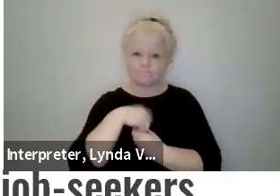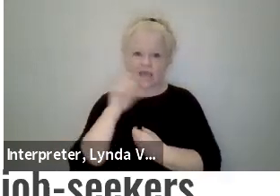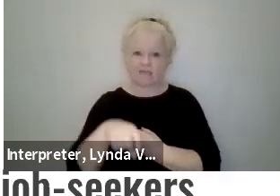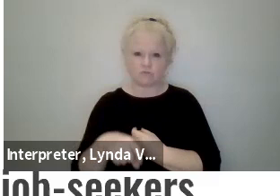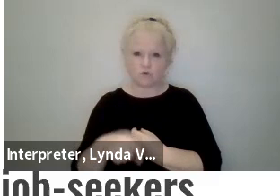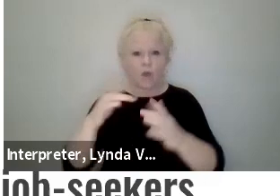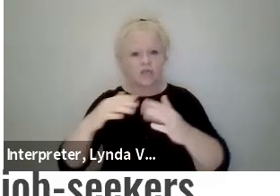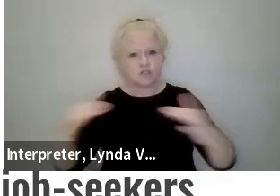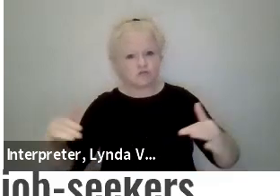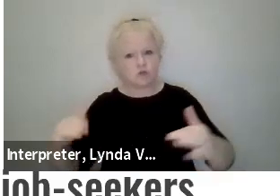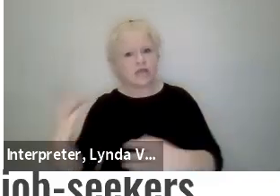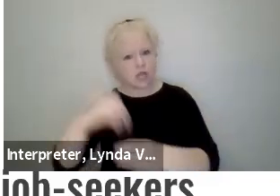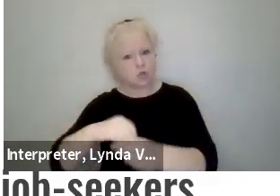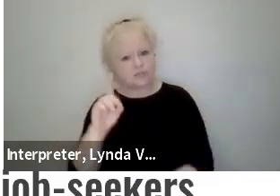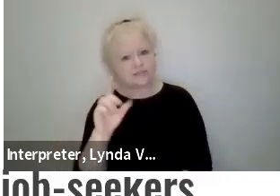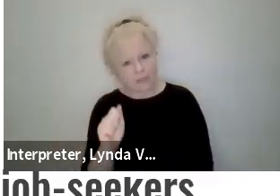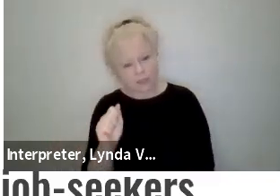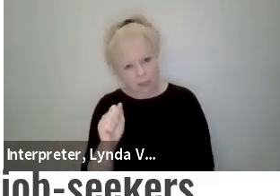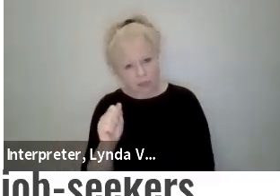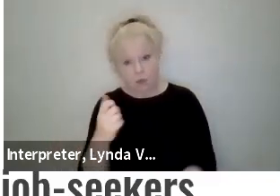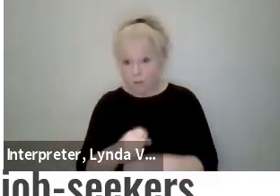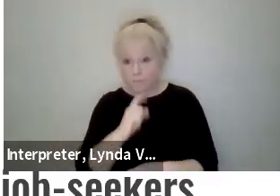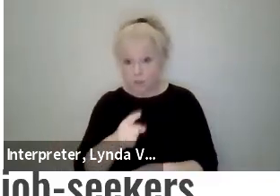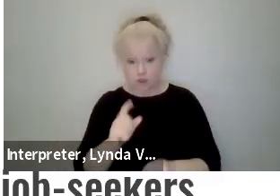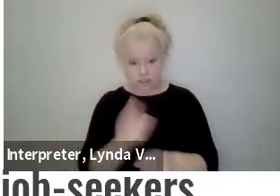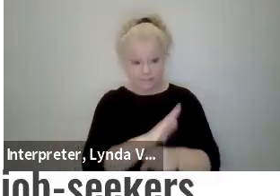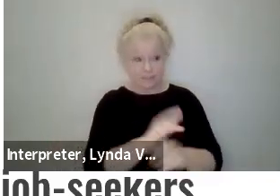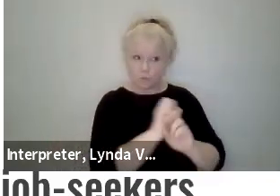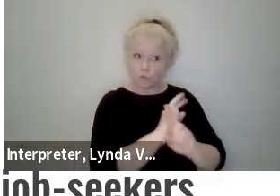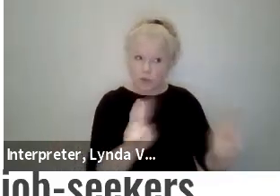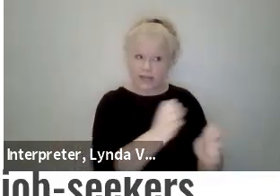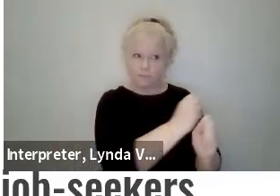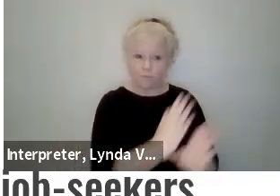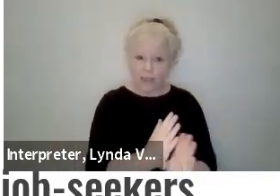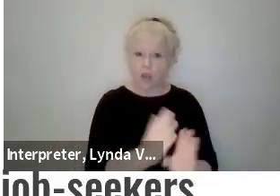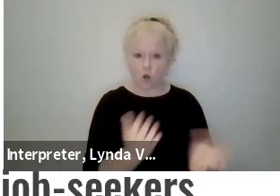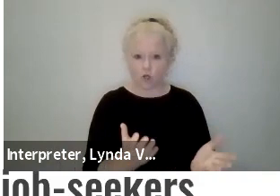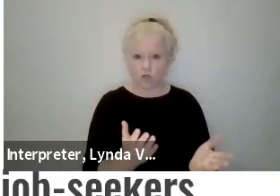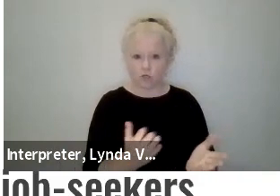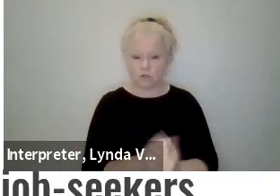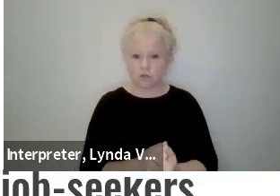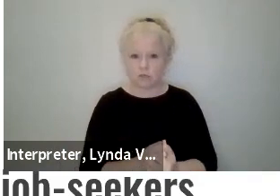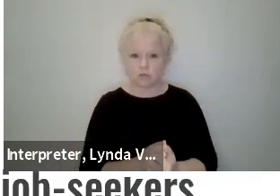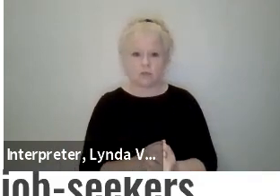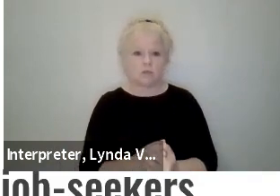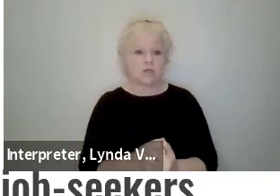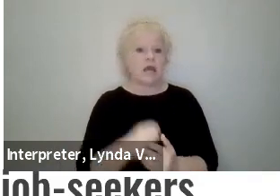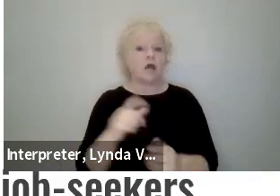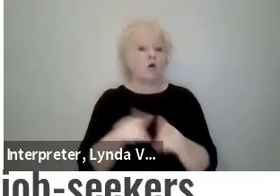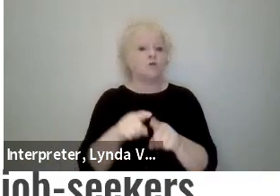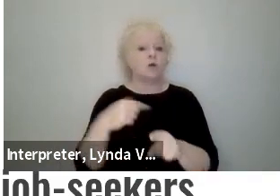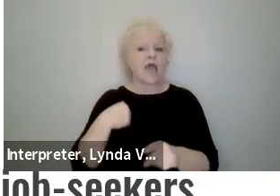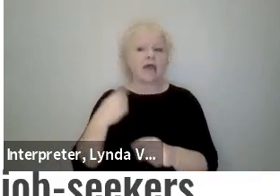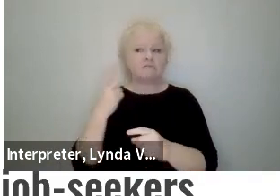disability. And we want to make sure that our businesses are prepared for and also see the same success that